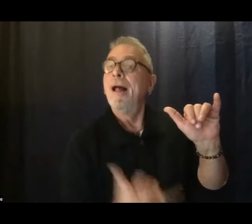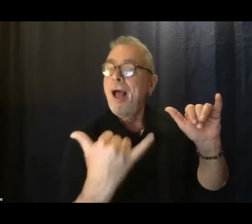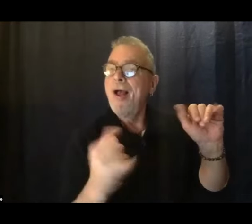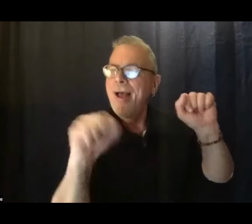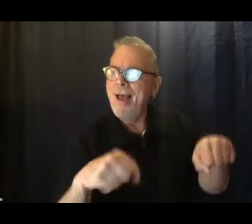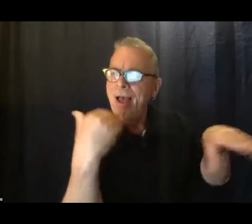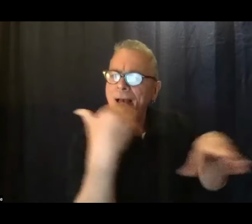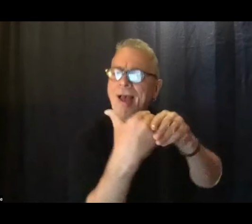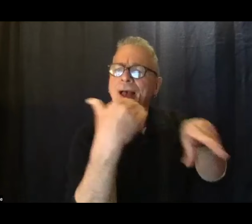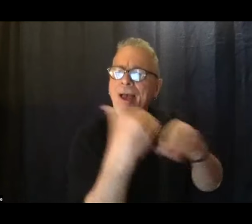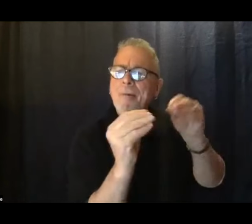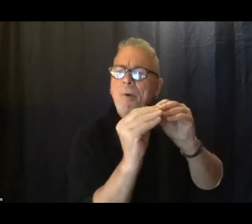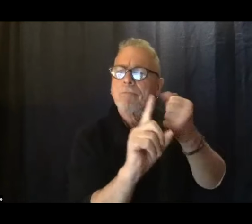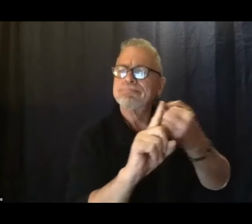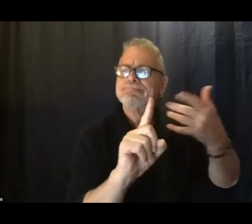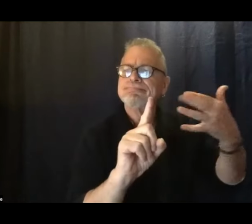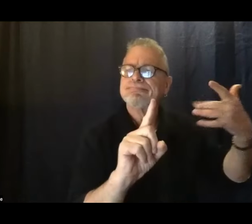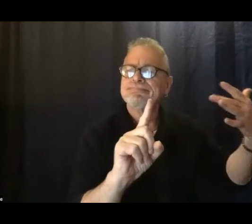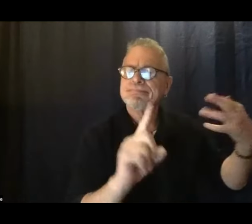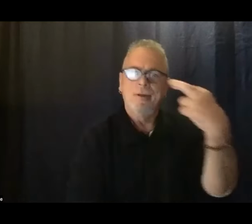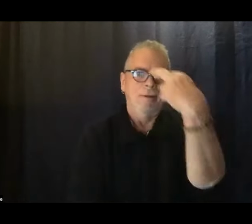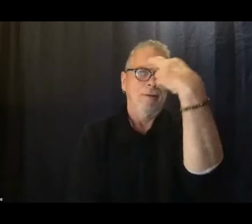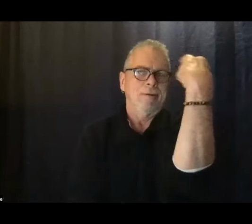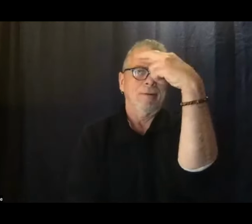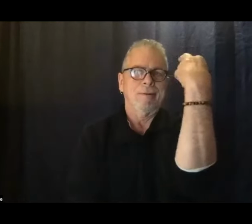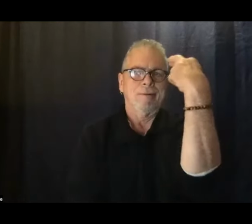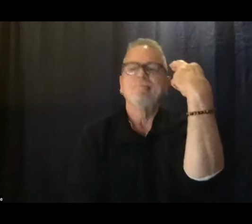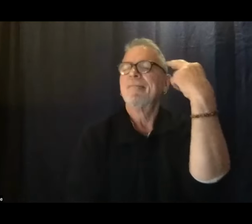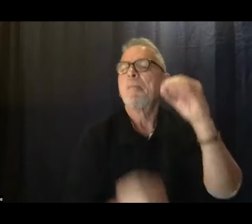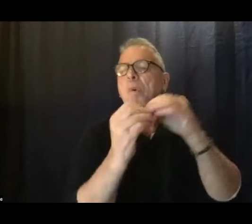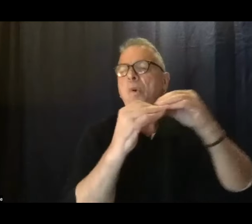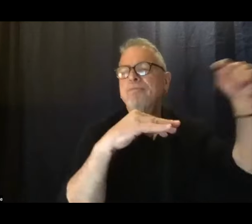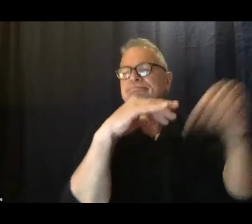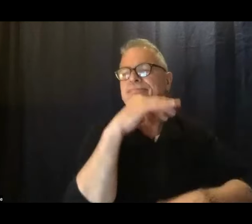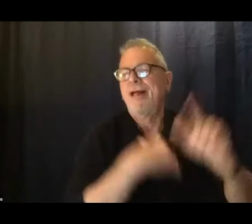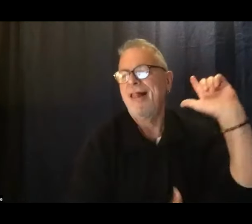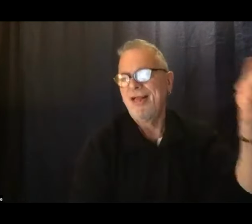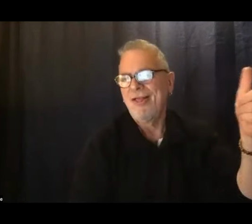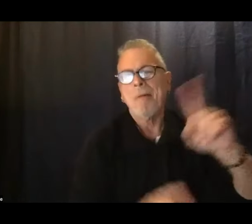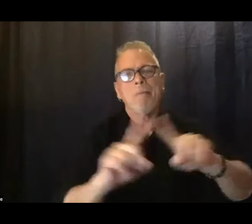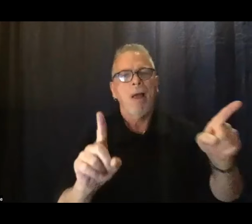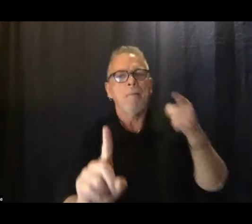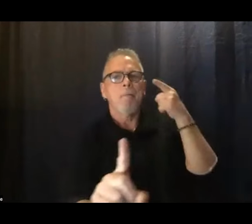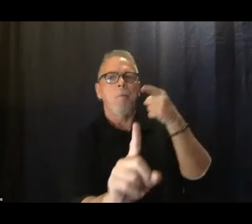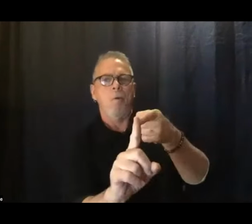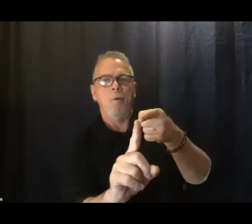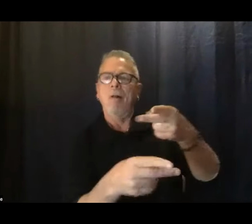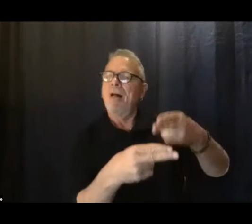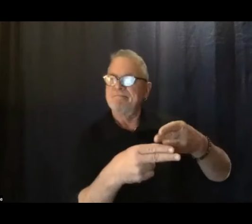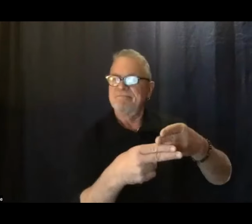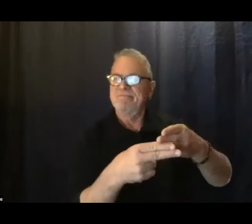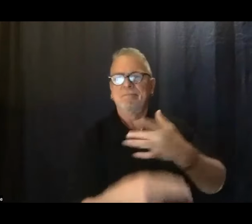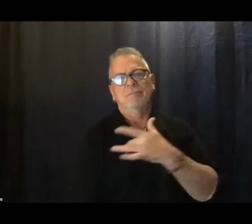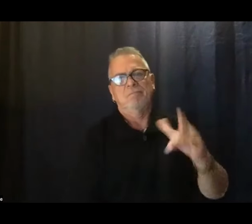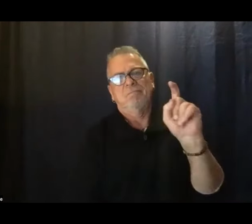fingerspell it, R-A-C-K-Y. And then you can add more information from there. You've got my sign name, right? And we can go